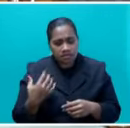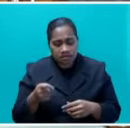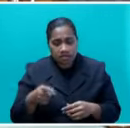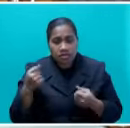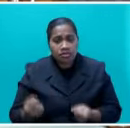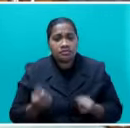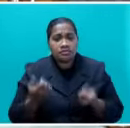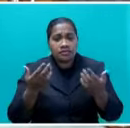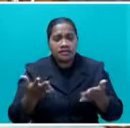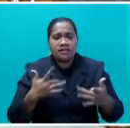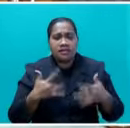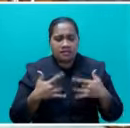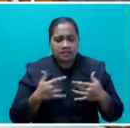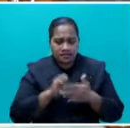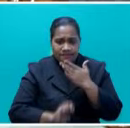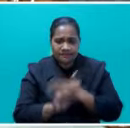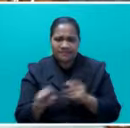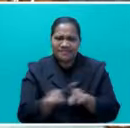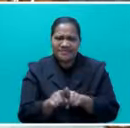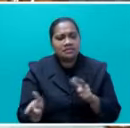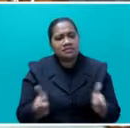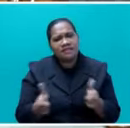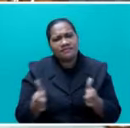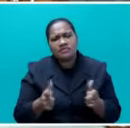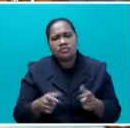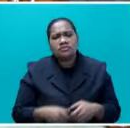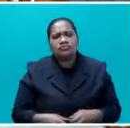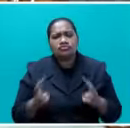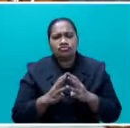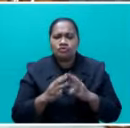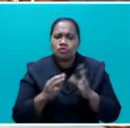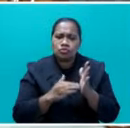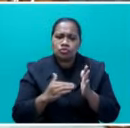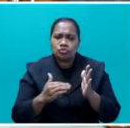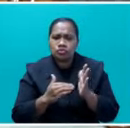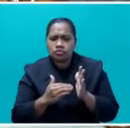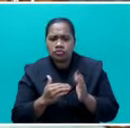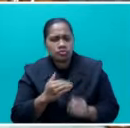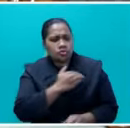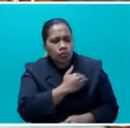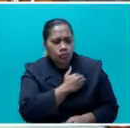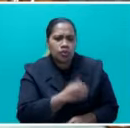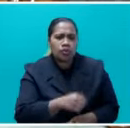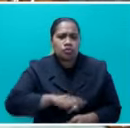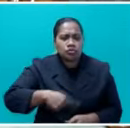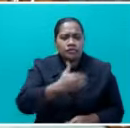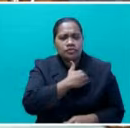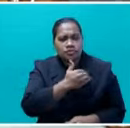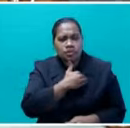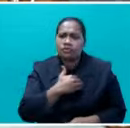pay-per-view live events such as Uprising Sevens, Triple Zone, Super Zone, South Pacific Boxing Promotion, the Maris Sevens, Fair Brother